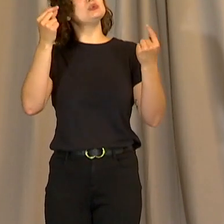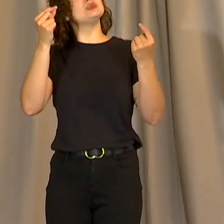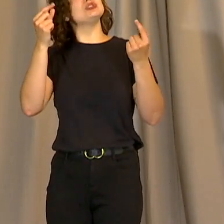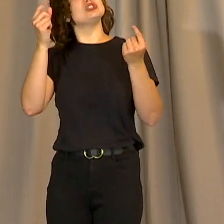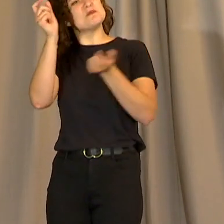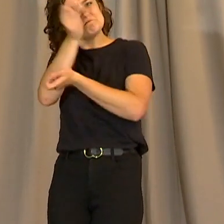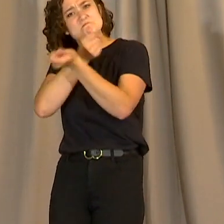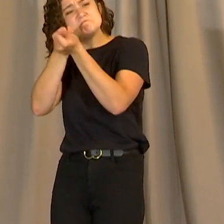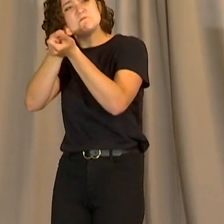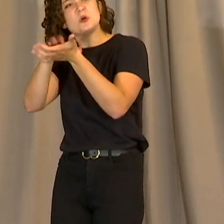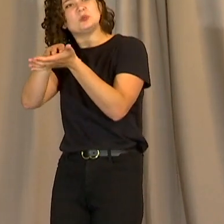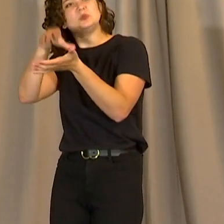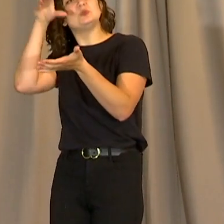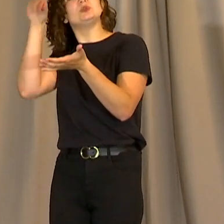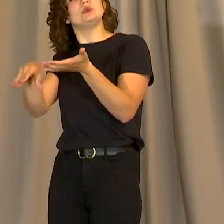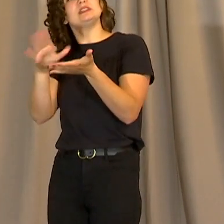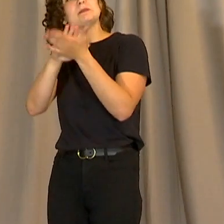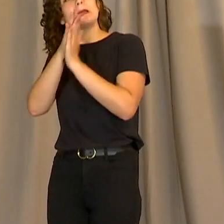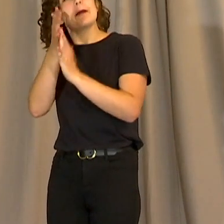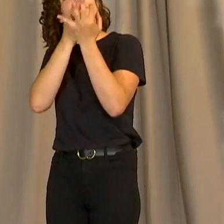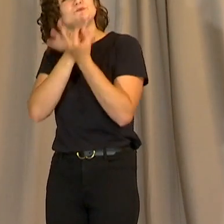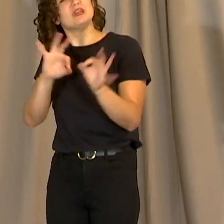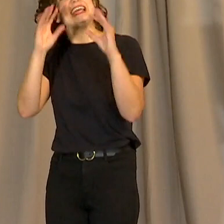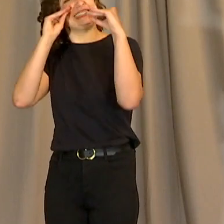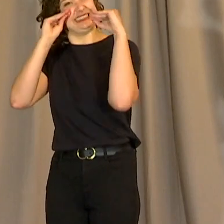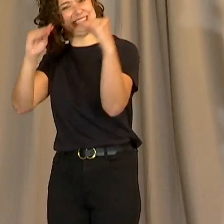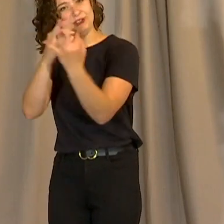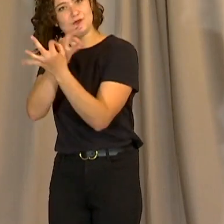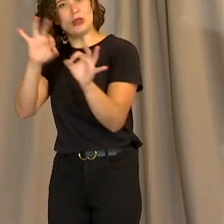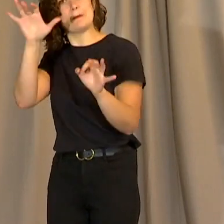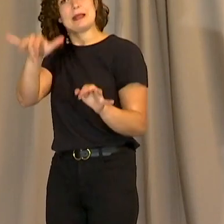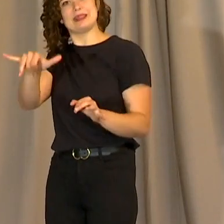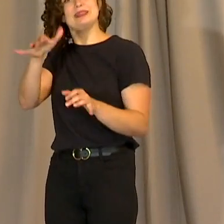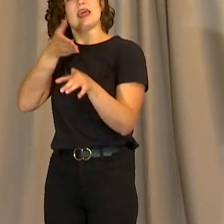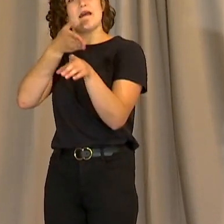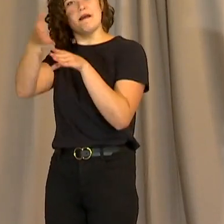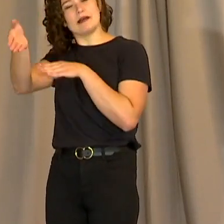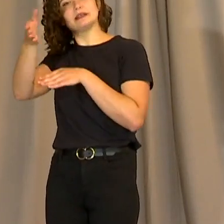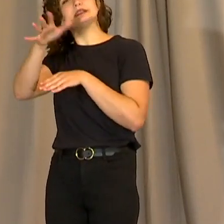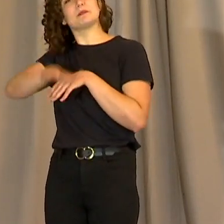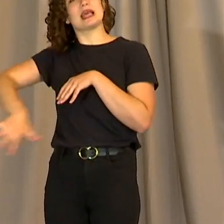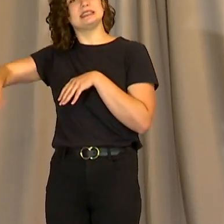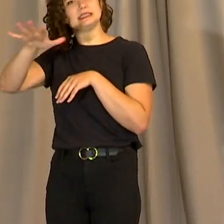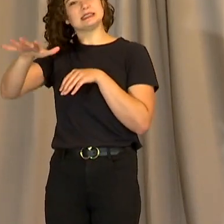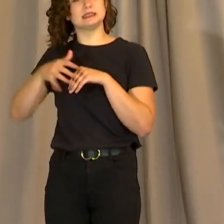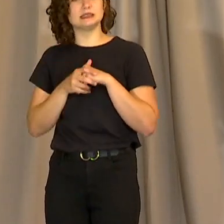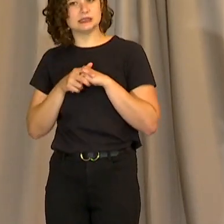to teach freedom in that space. Thank you. Renee?